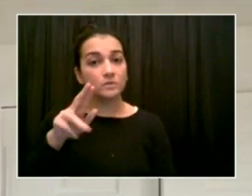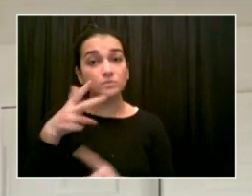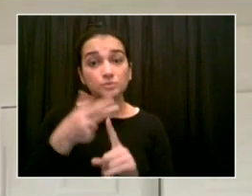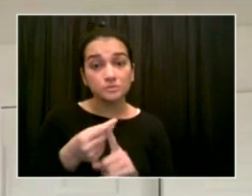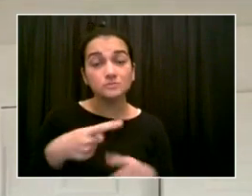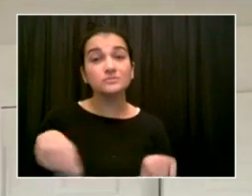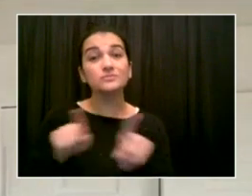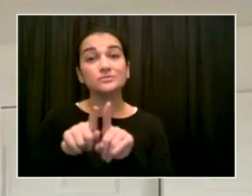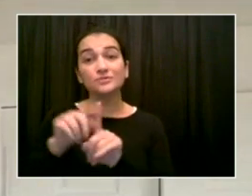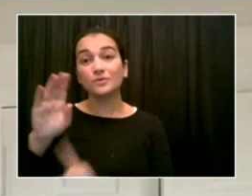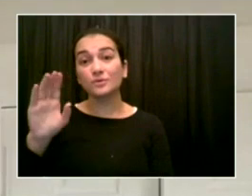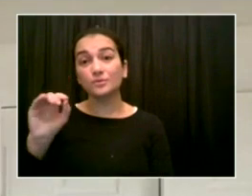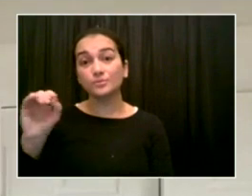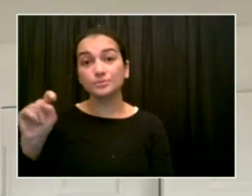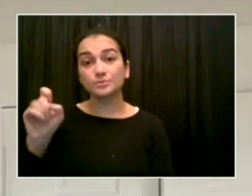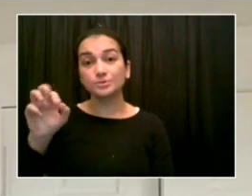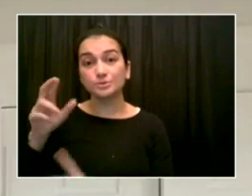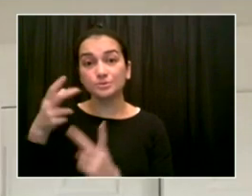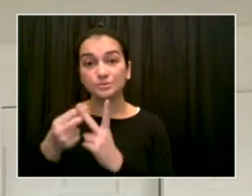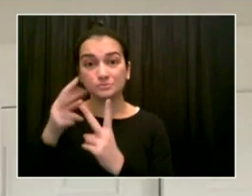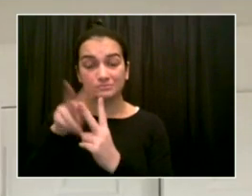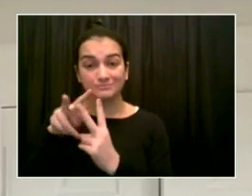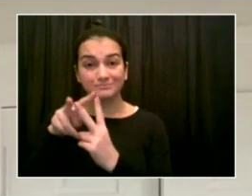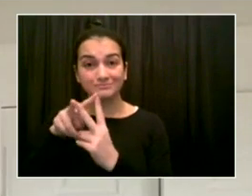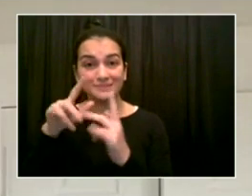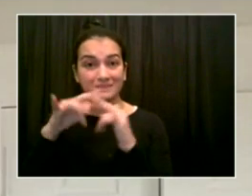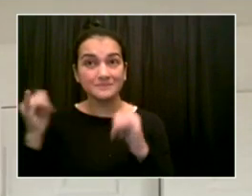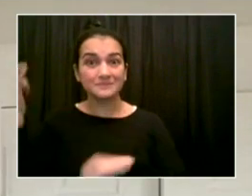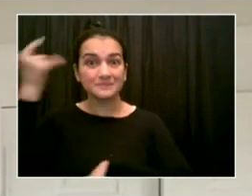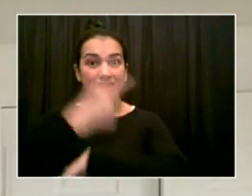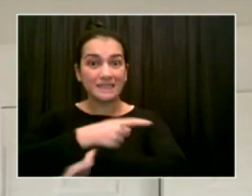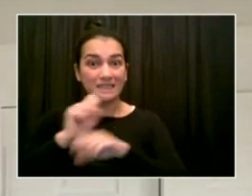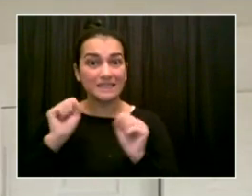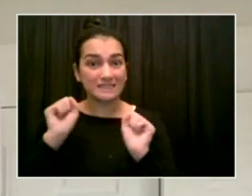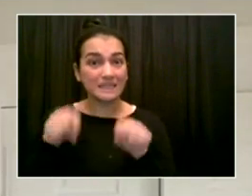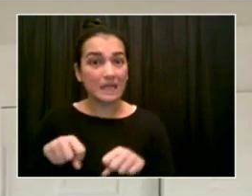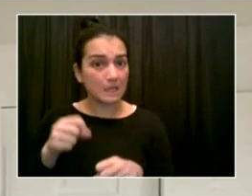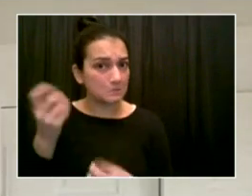appointment quick and easy by calling